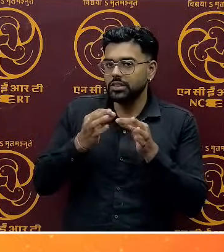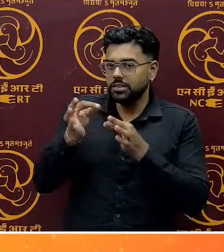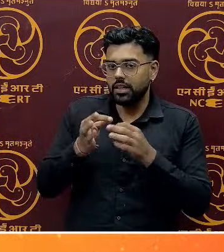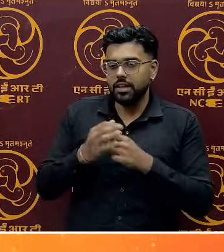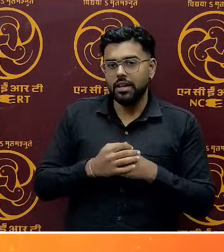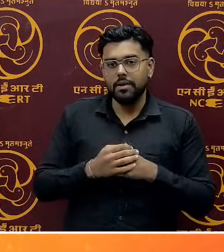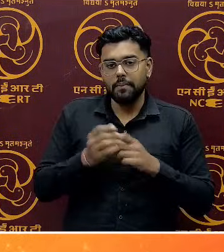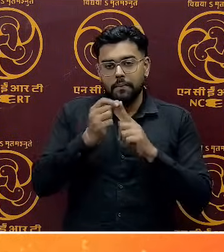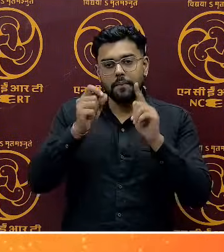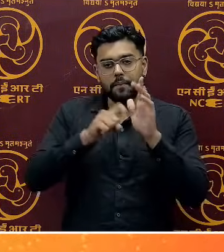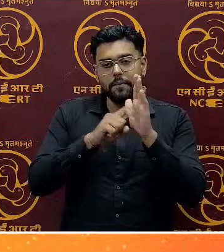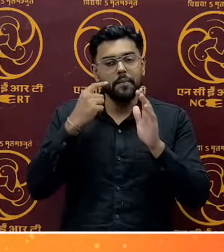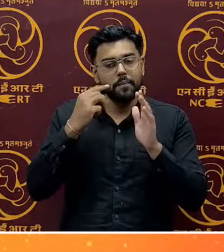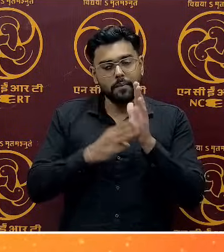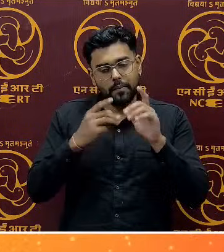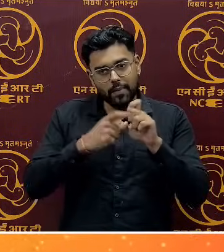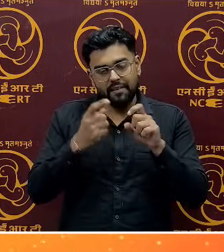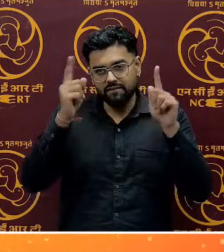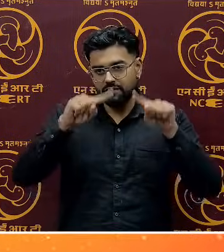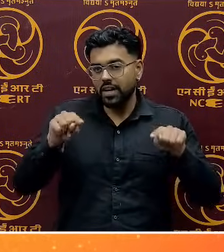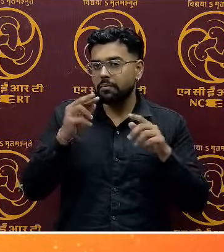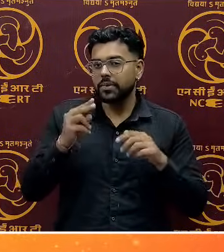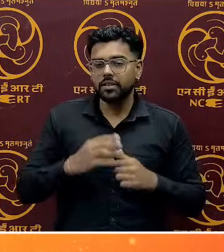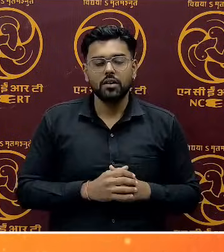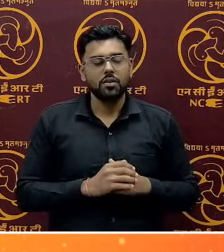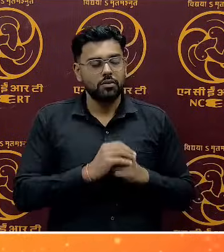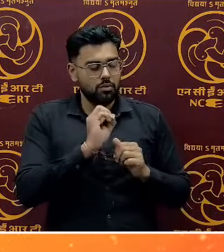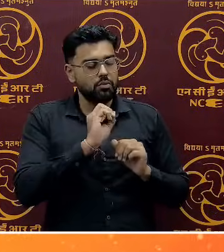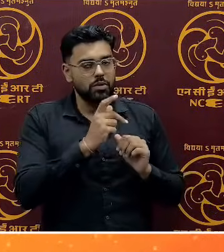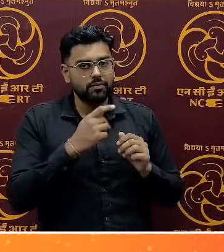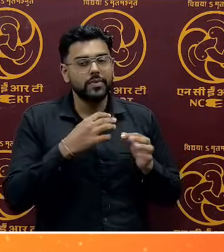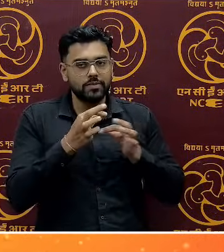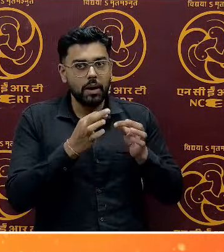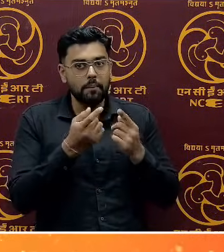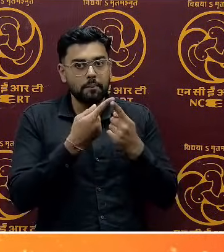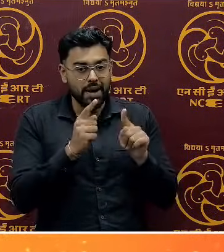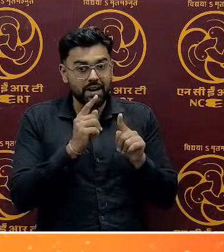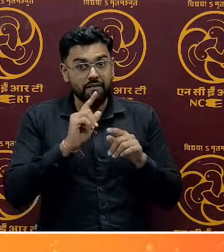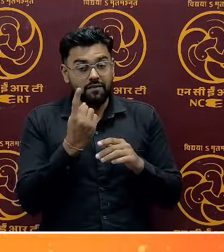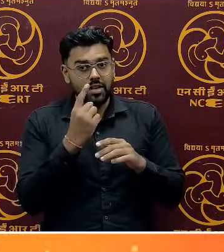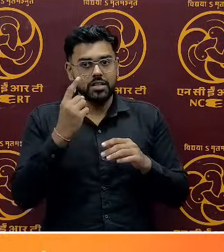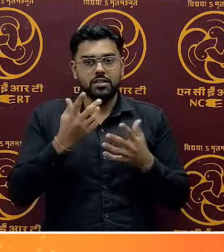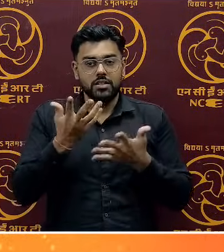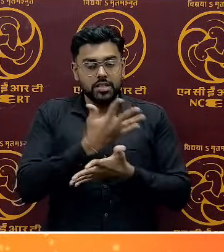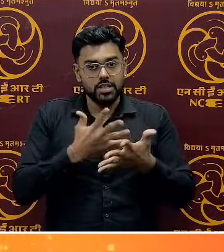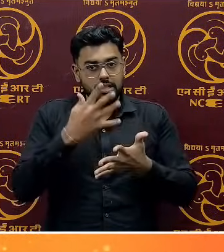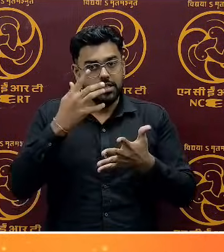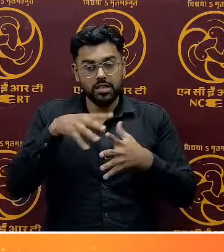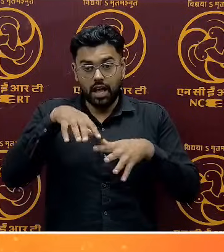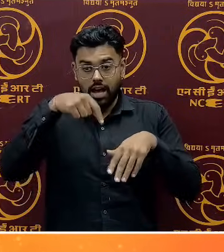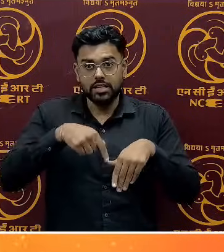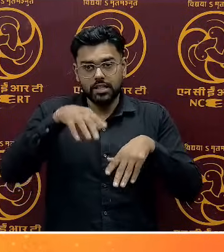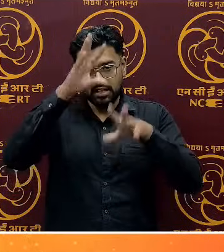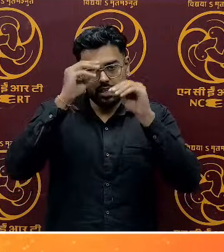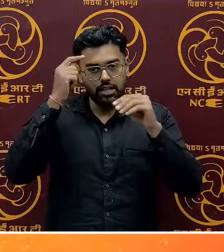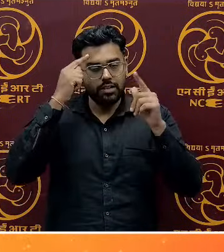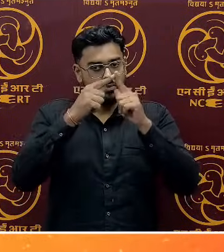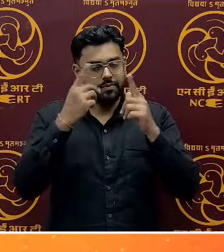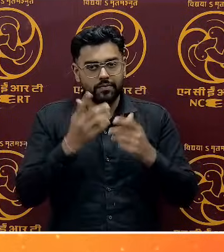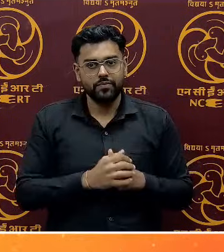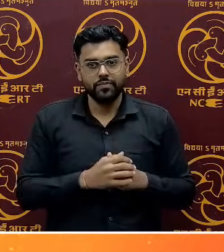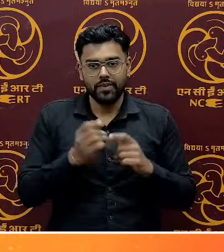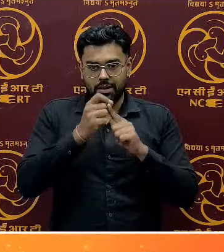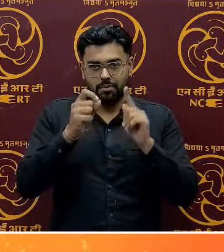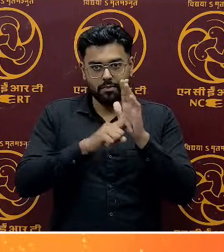prime factorization then. Yeah, we will understand. First, let me discuss about the learning outcomes, Harpreet. Sure. Prime factorization,